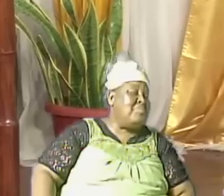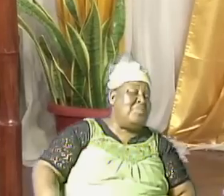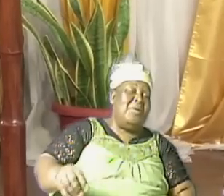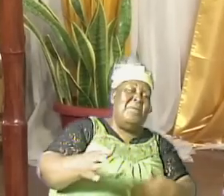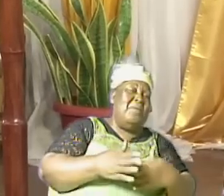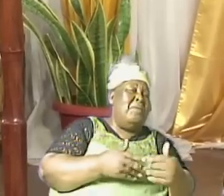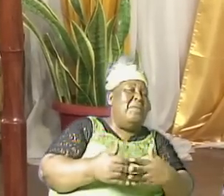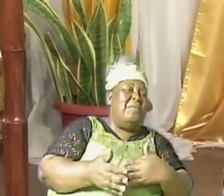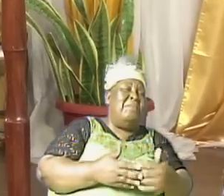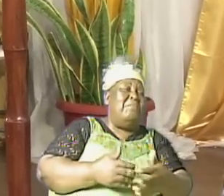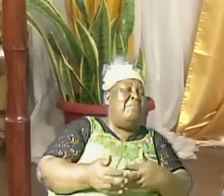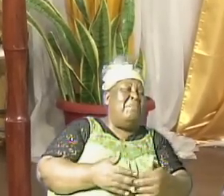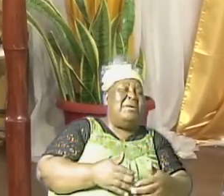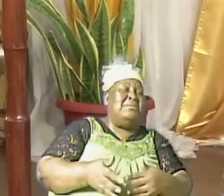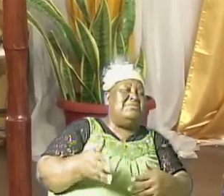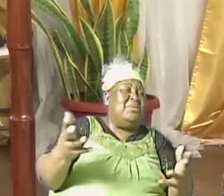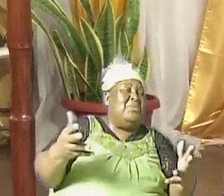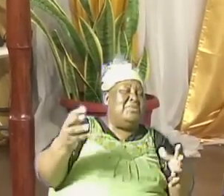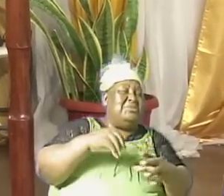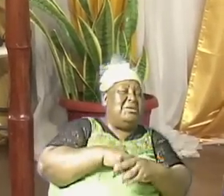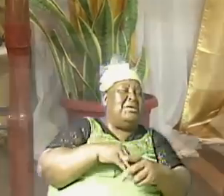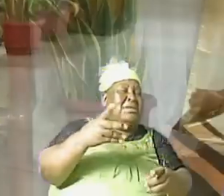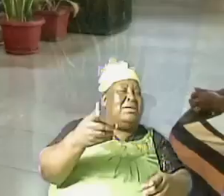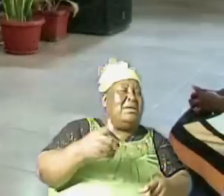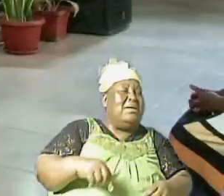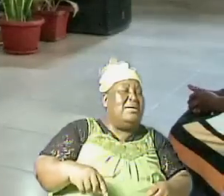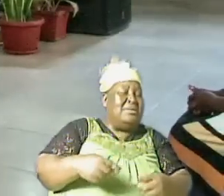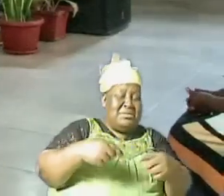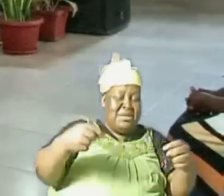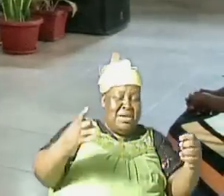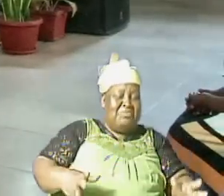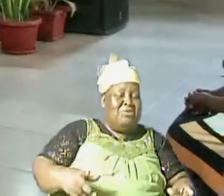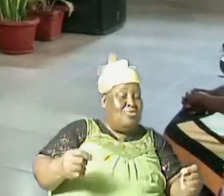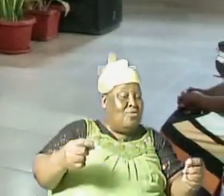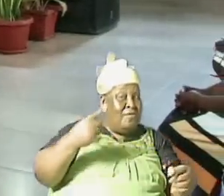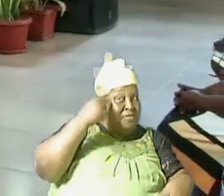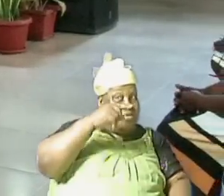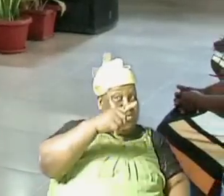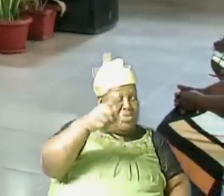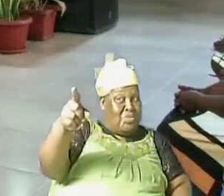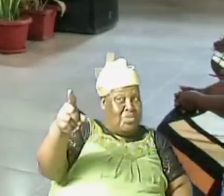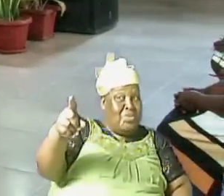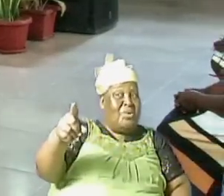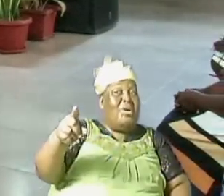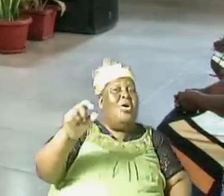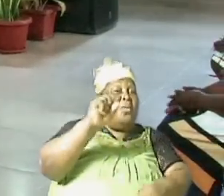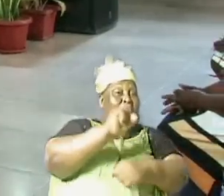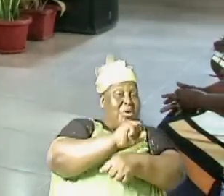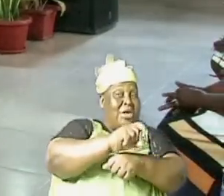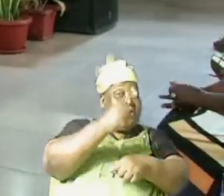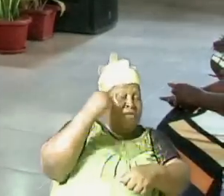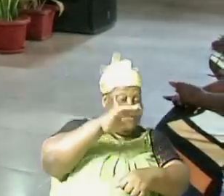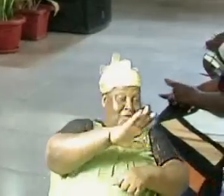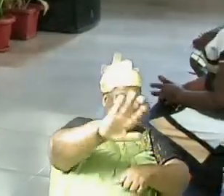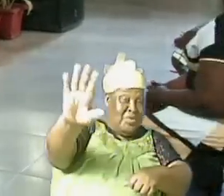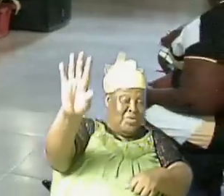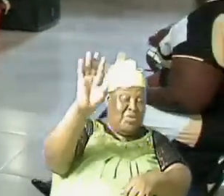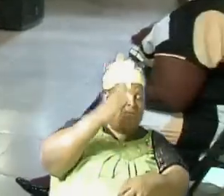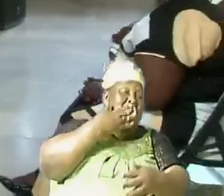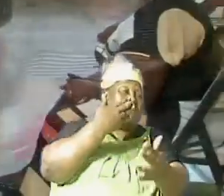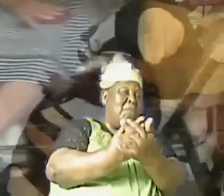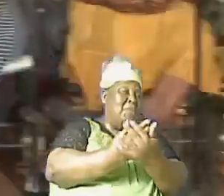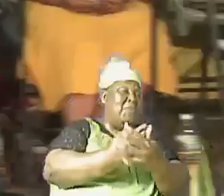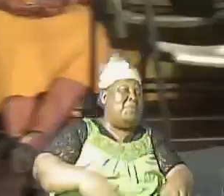Because it doesn't matter what your enemy do. Whatsoever your enemy do for you is working it for your good.